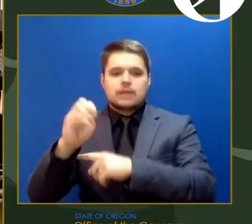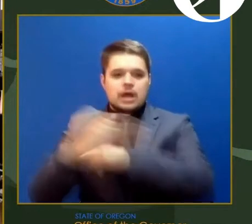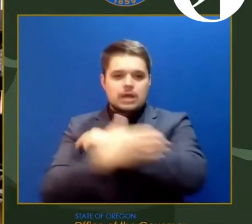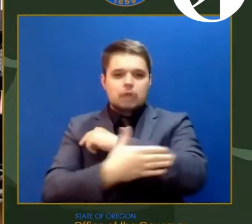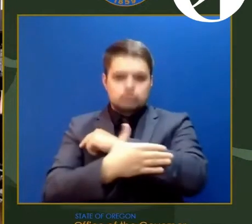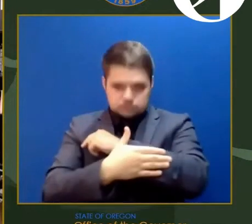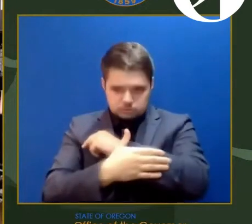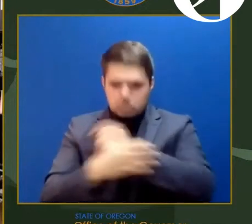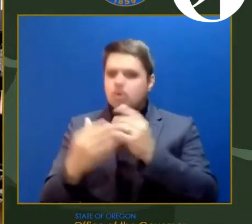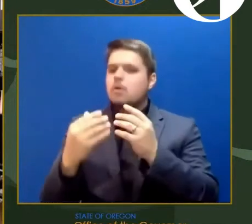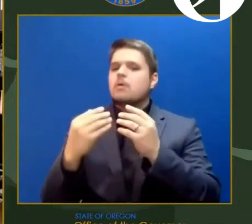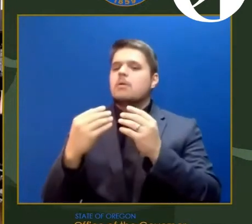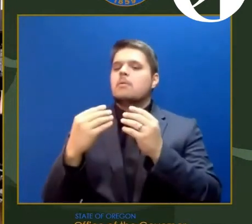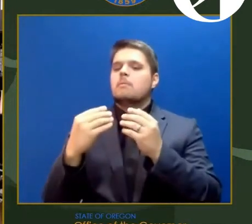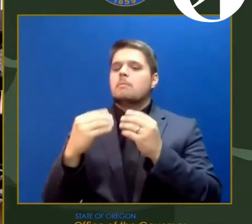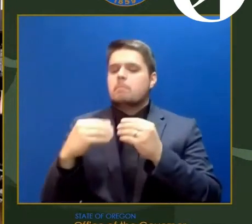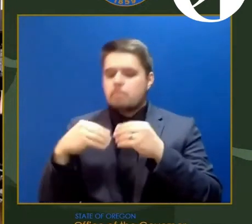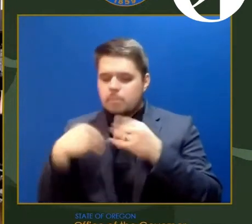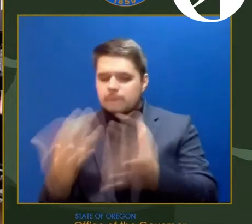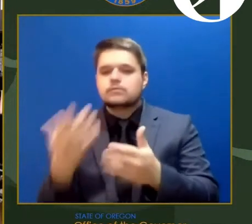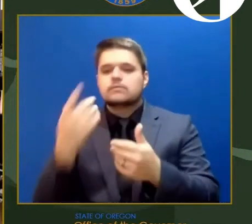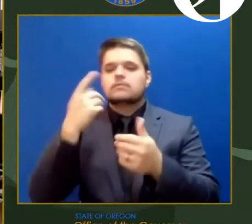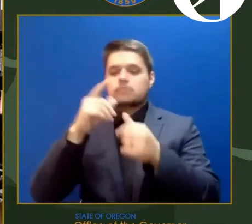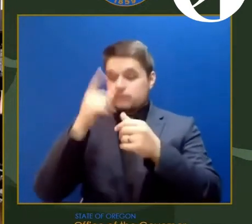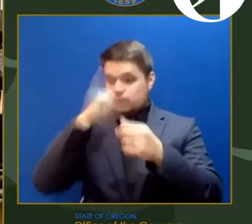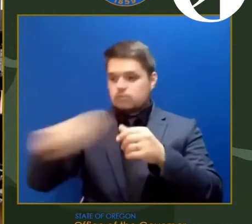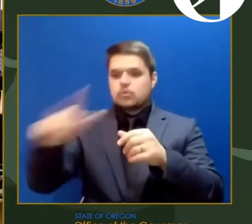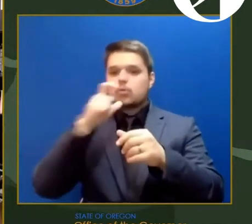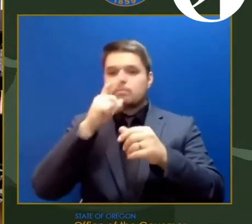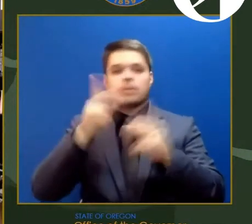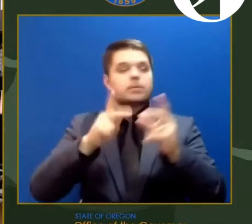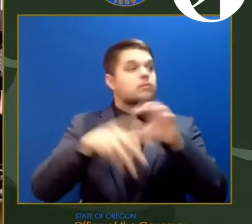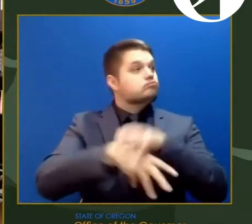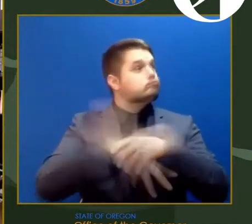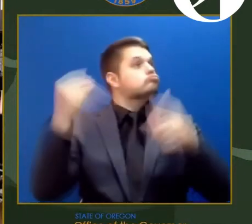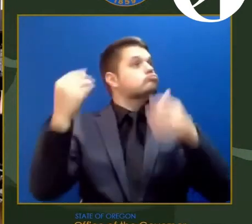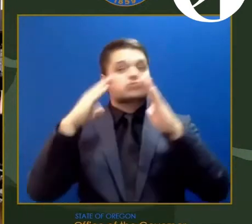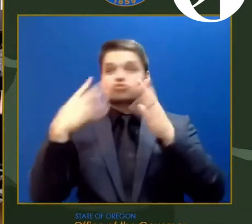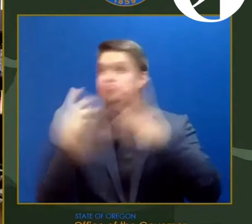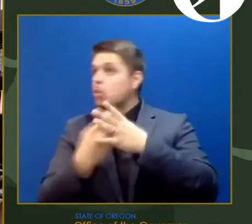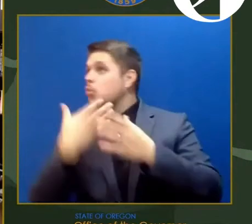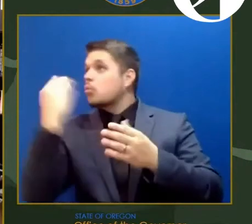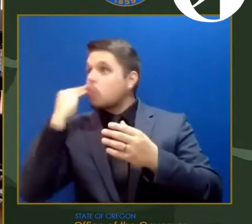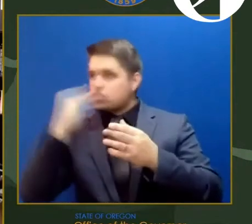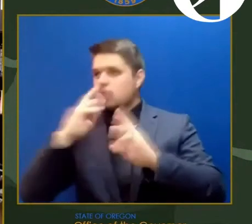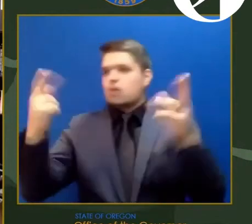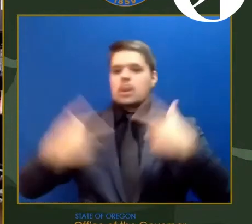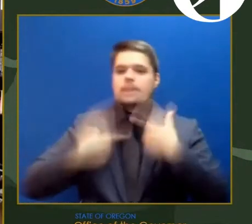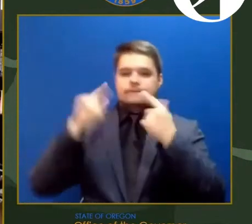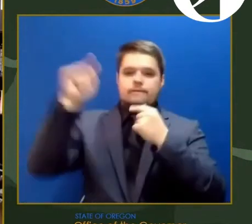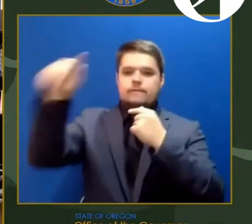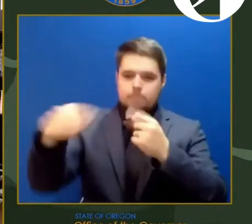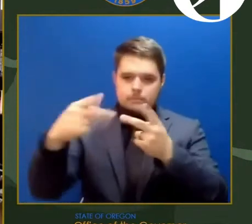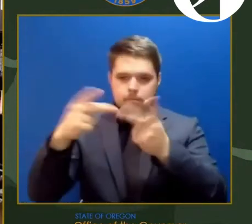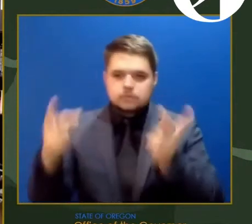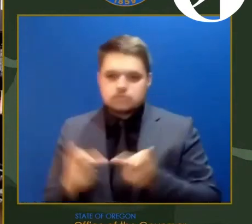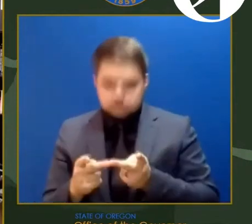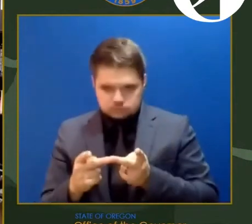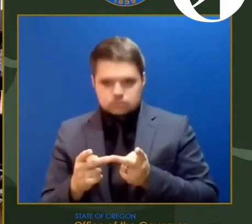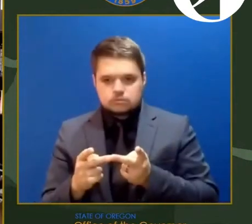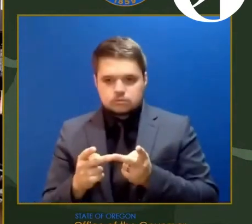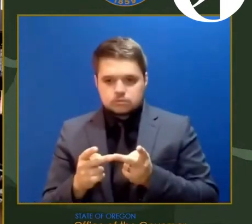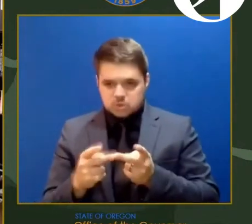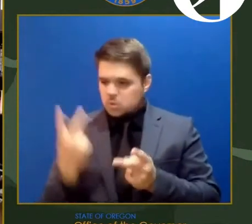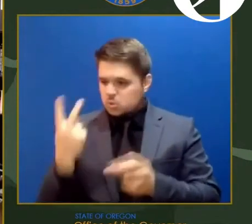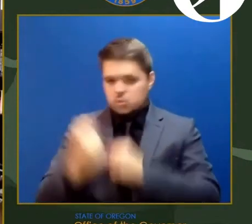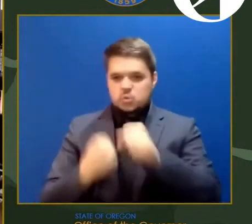to homeless individuals releasing from prison. Just 2 years into the project, we've served more than 115